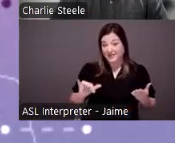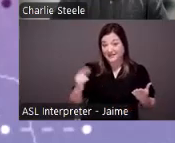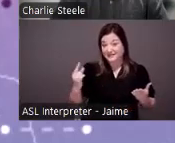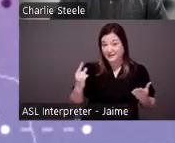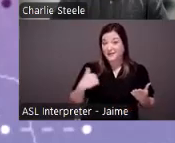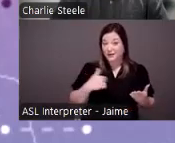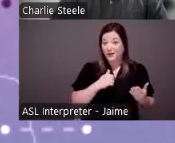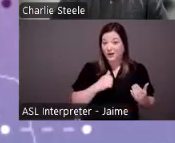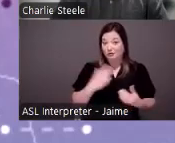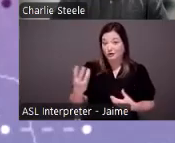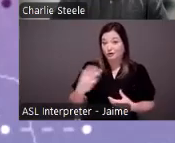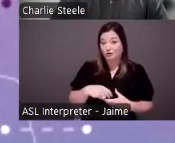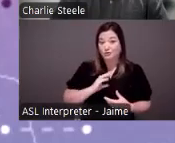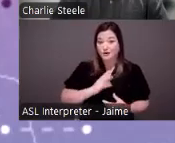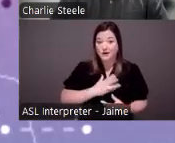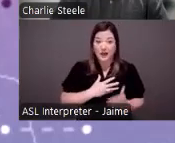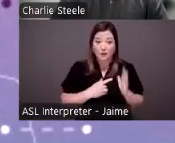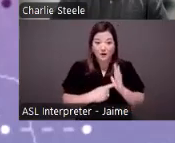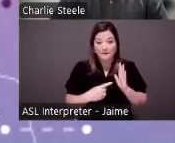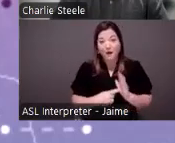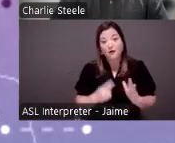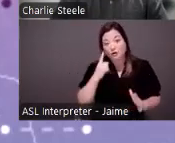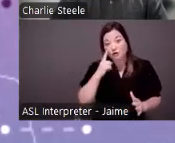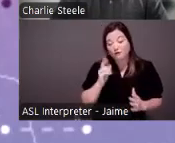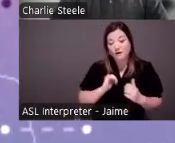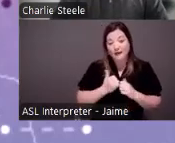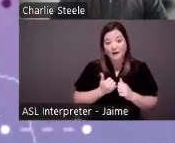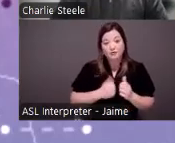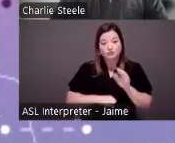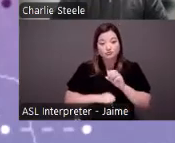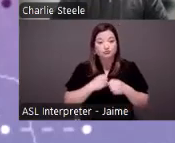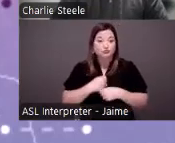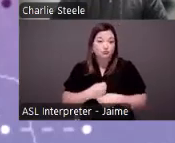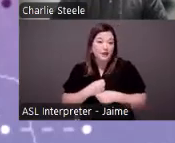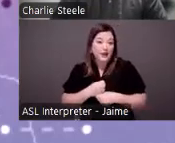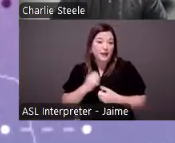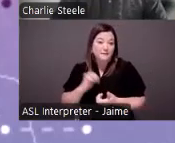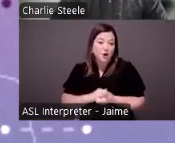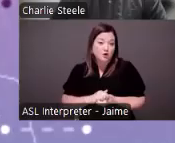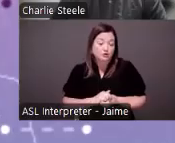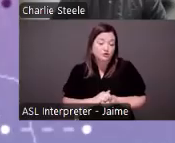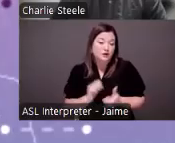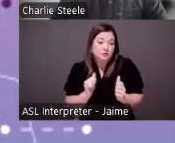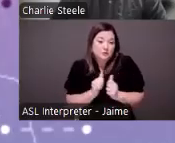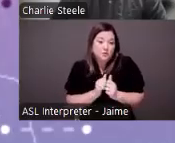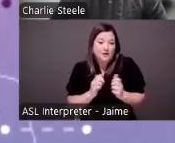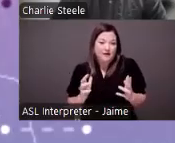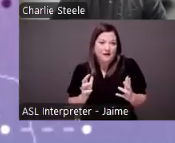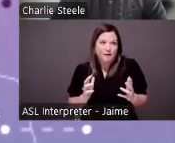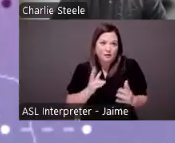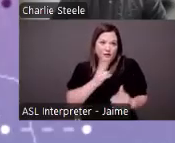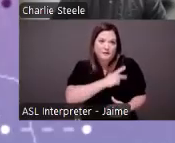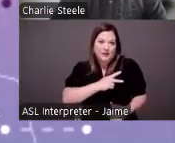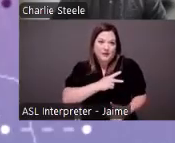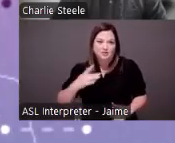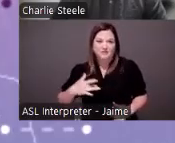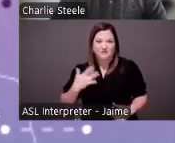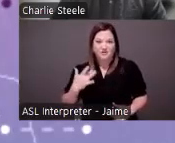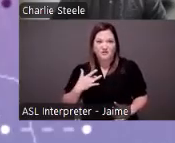our model for how we can create partnerships without having patients feel